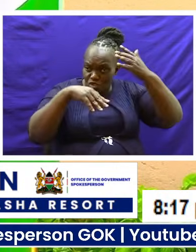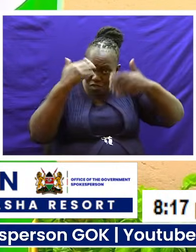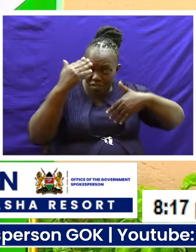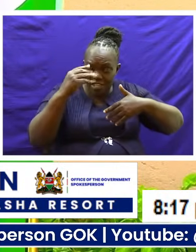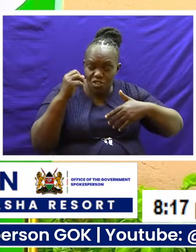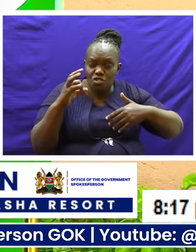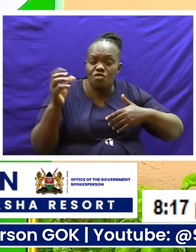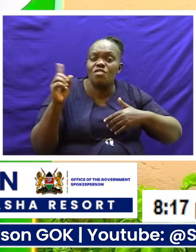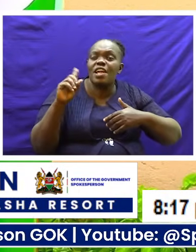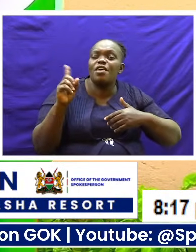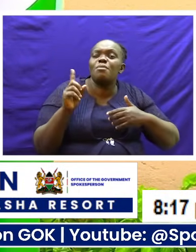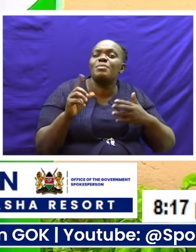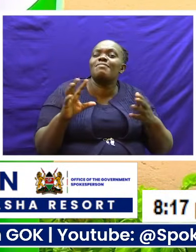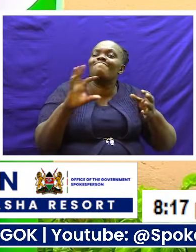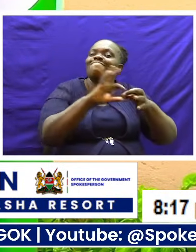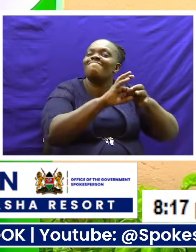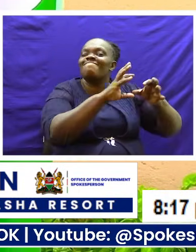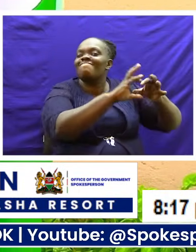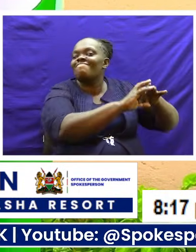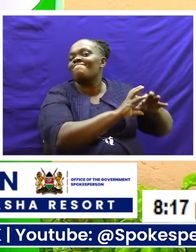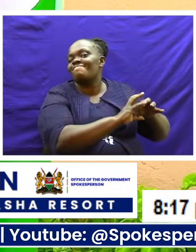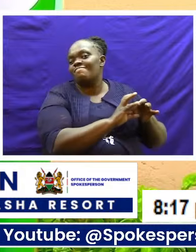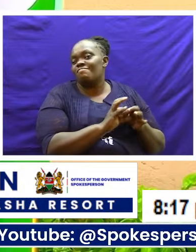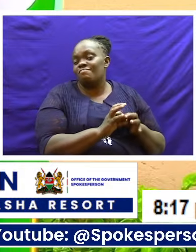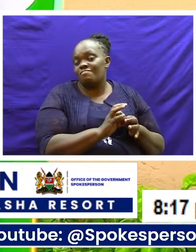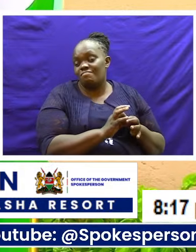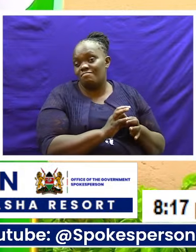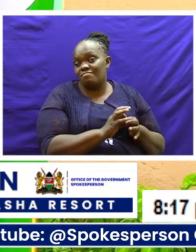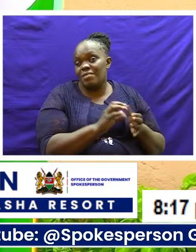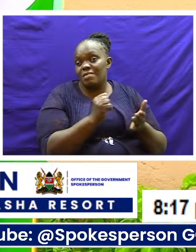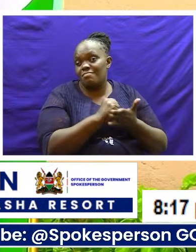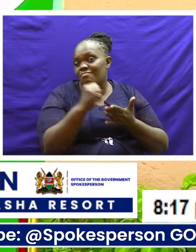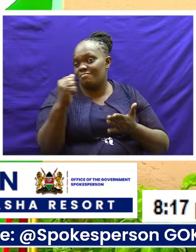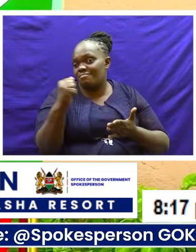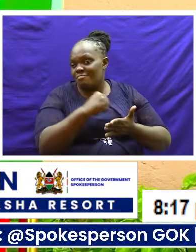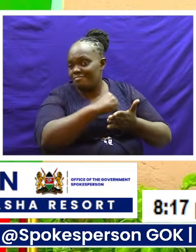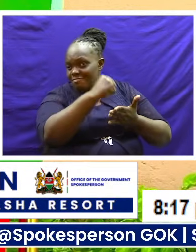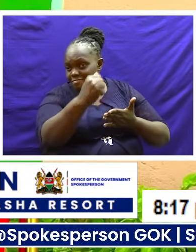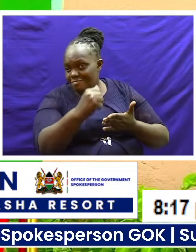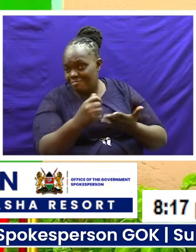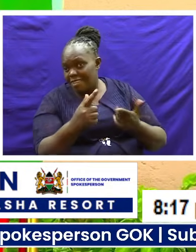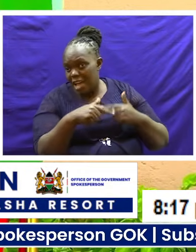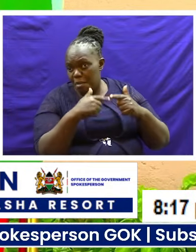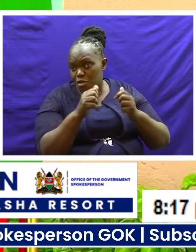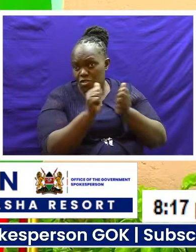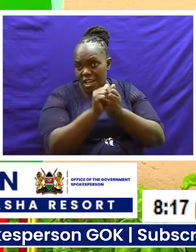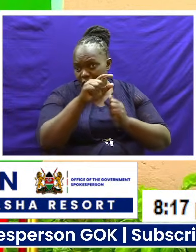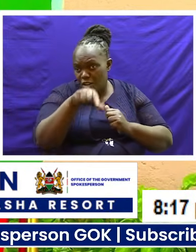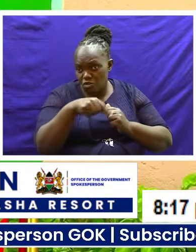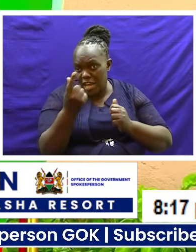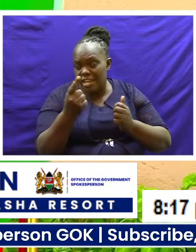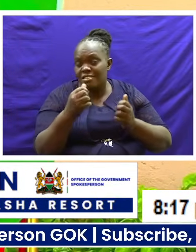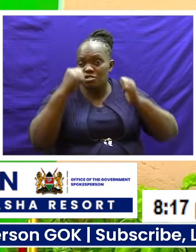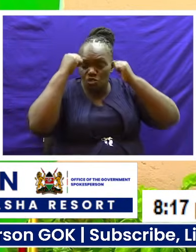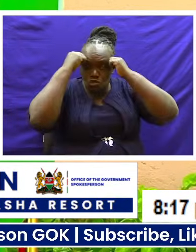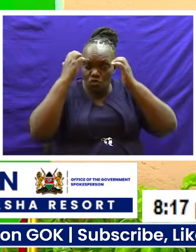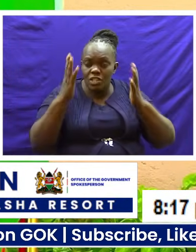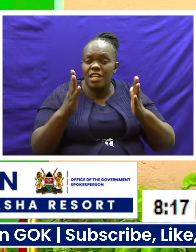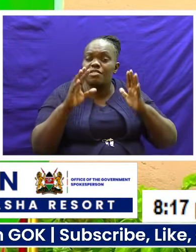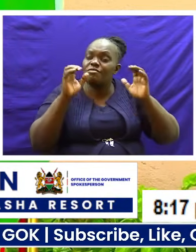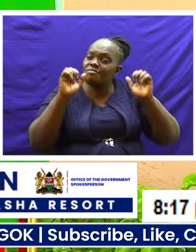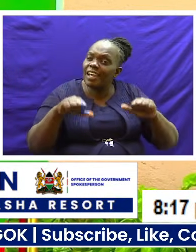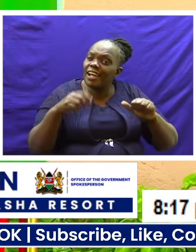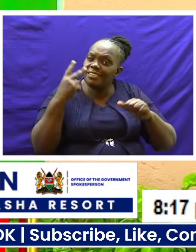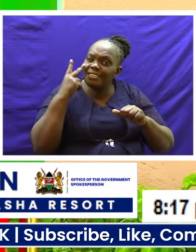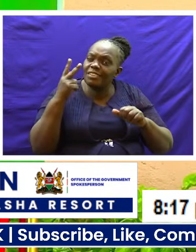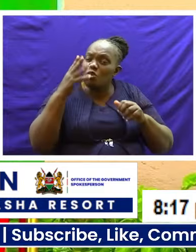of Nairobi, just coordinating placement of about 10,000 students, basically. And